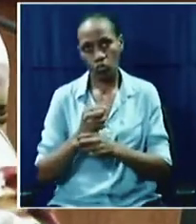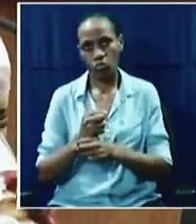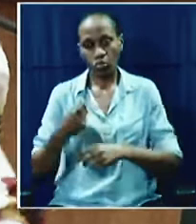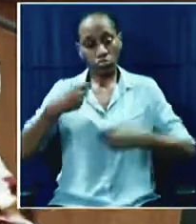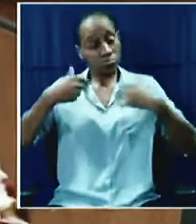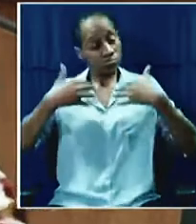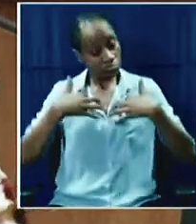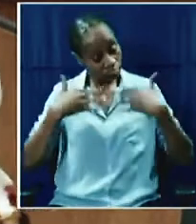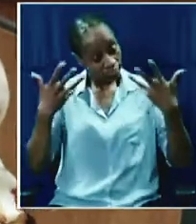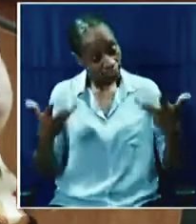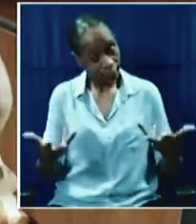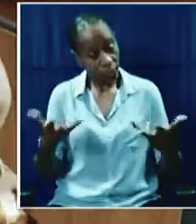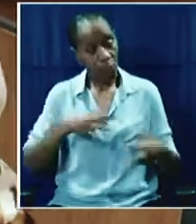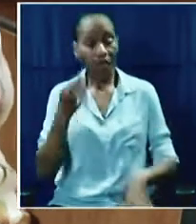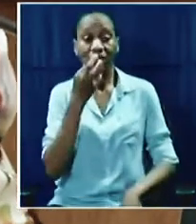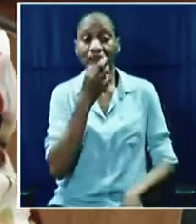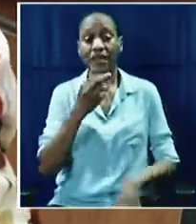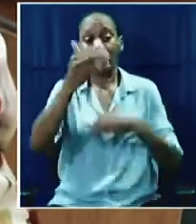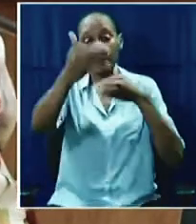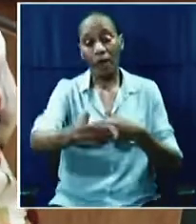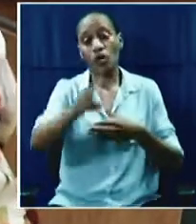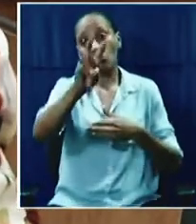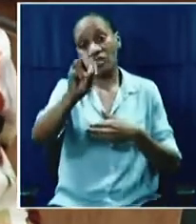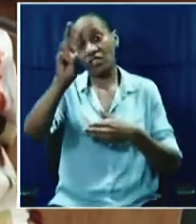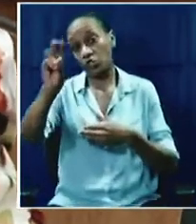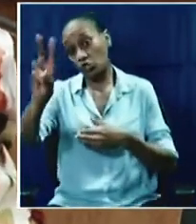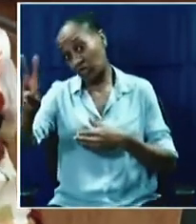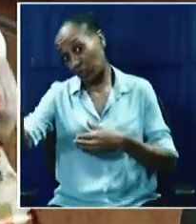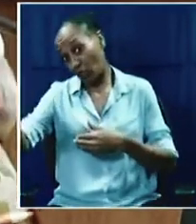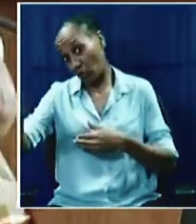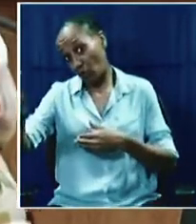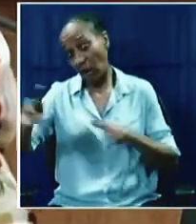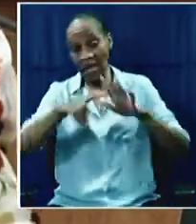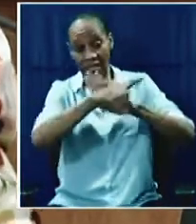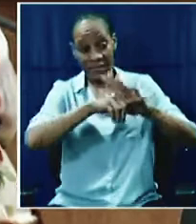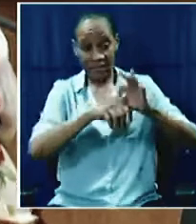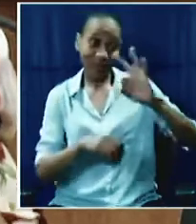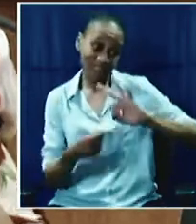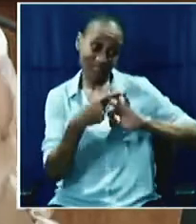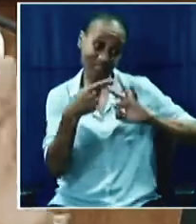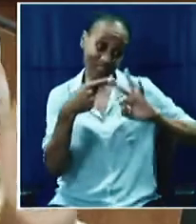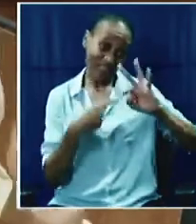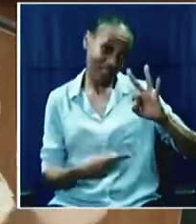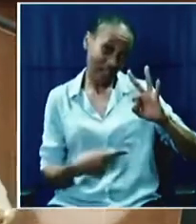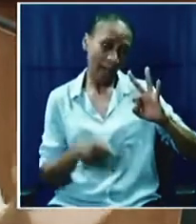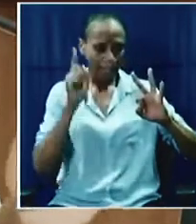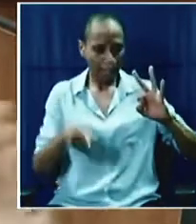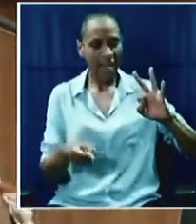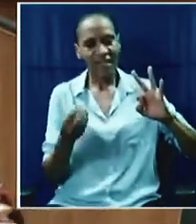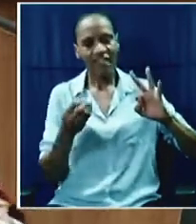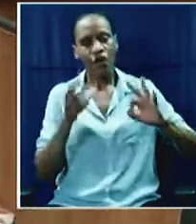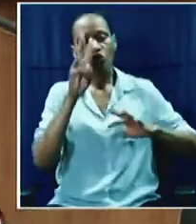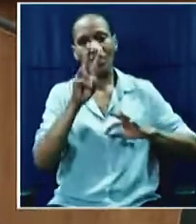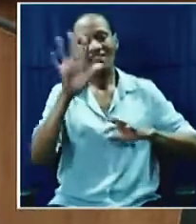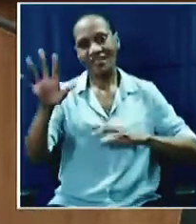to say by 2024, of the three districts, we must have 25-year plans,